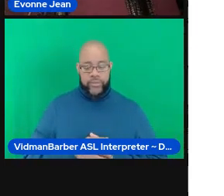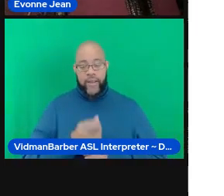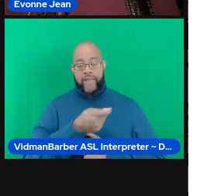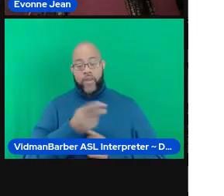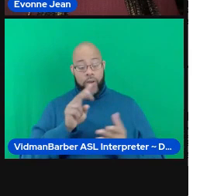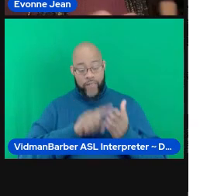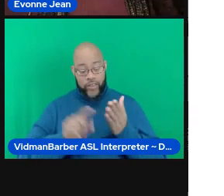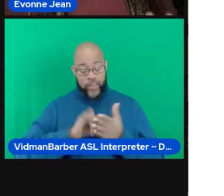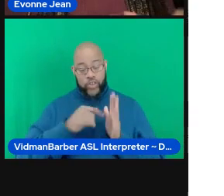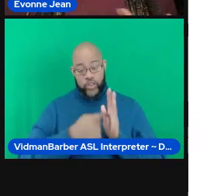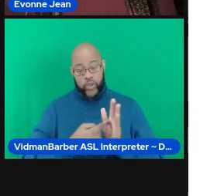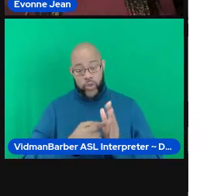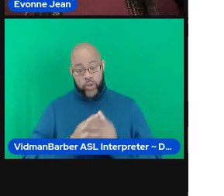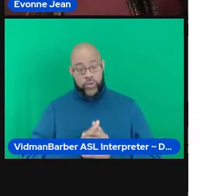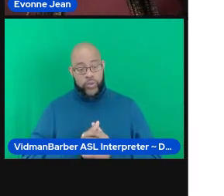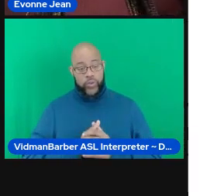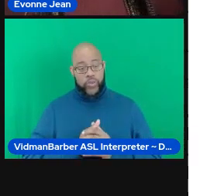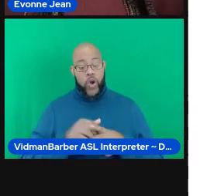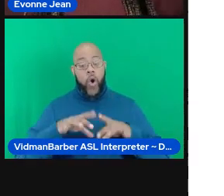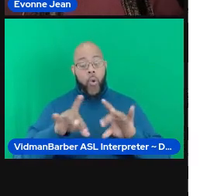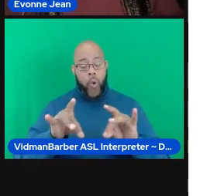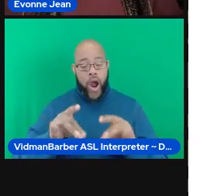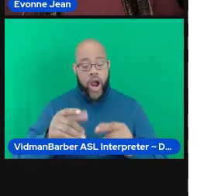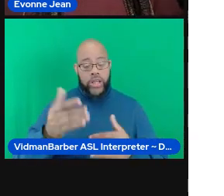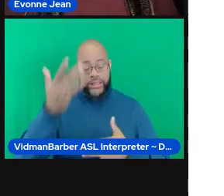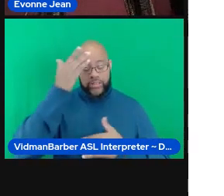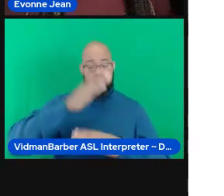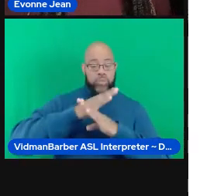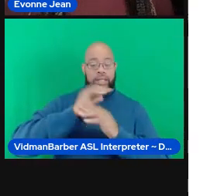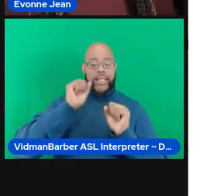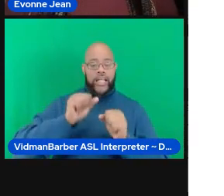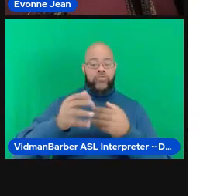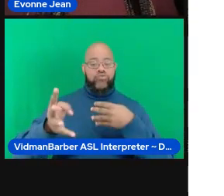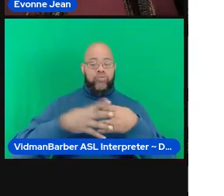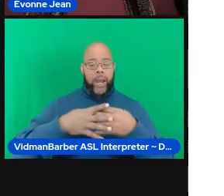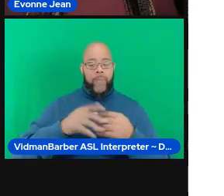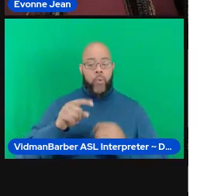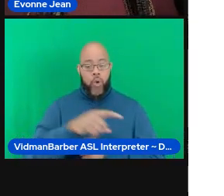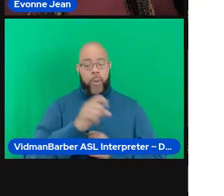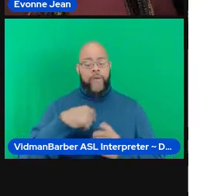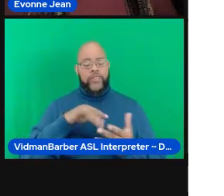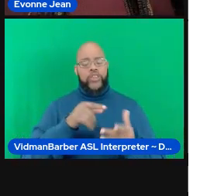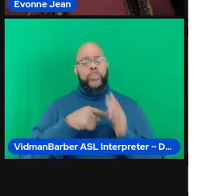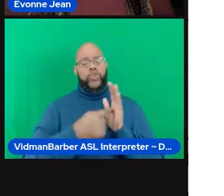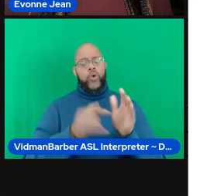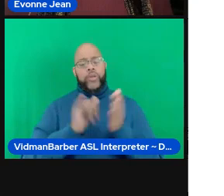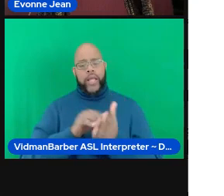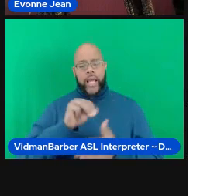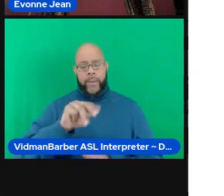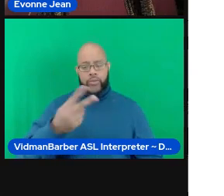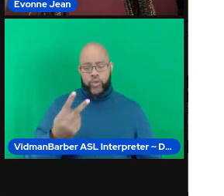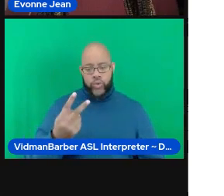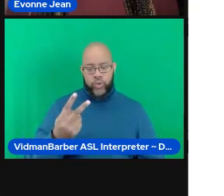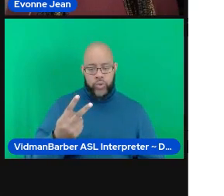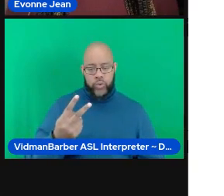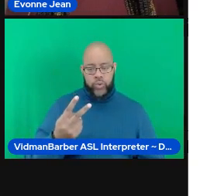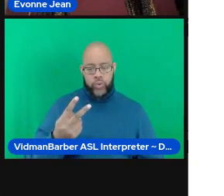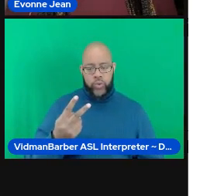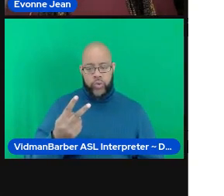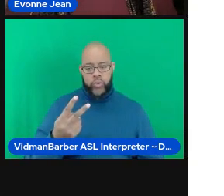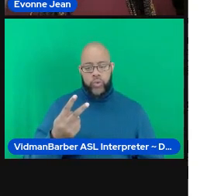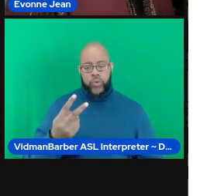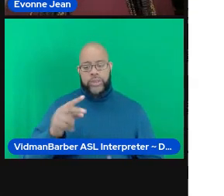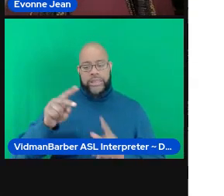have shown an acquired immune response that can trap these worms. There is studies that have shown that M2 macrophages mediate secondary